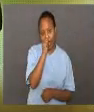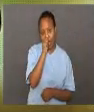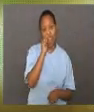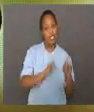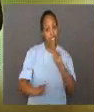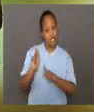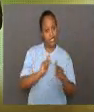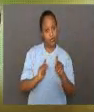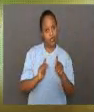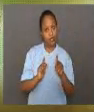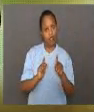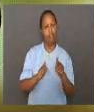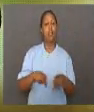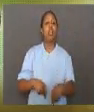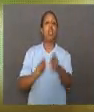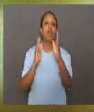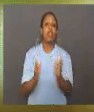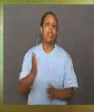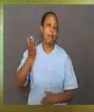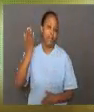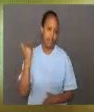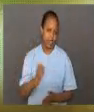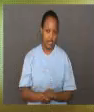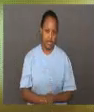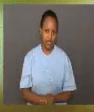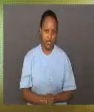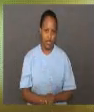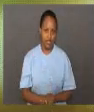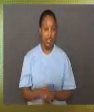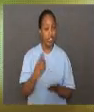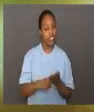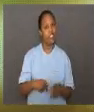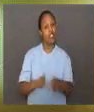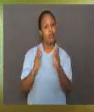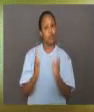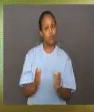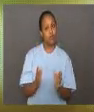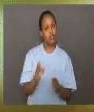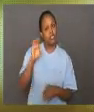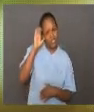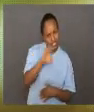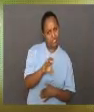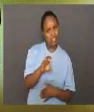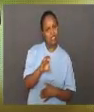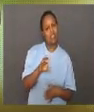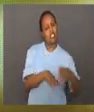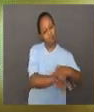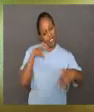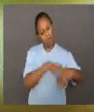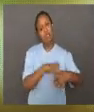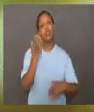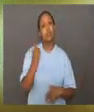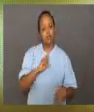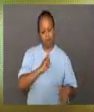population was composed of peasants. These peasants were severely exploited by the feudal